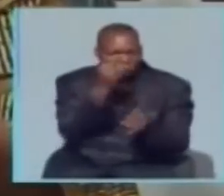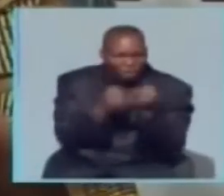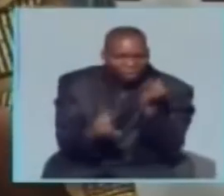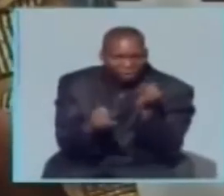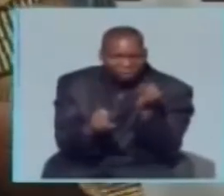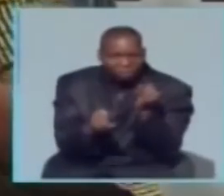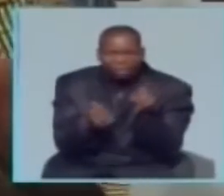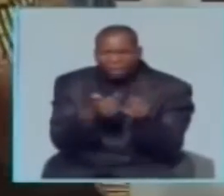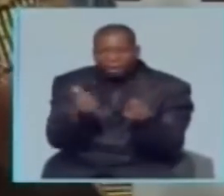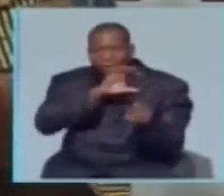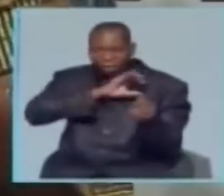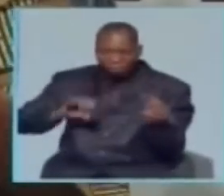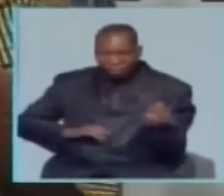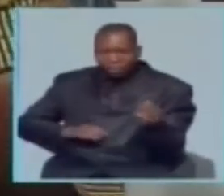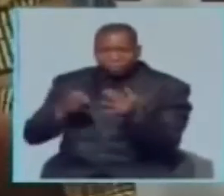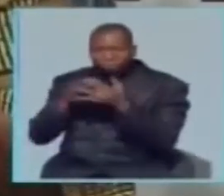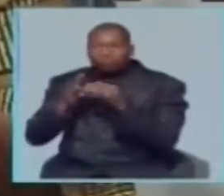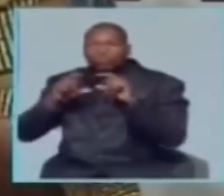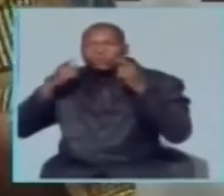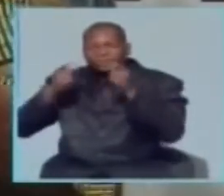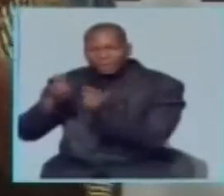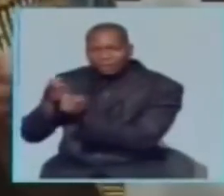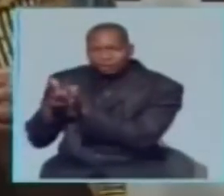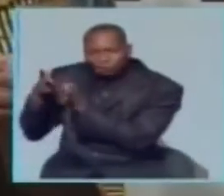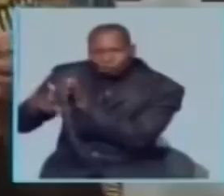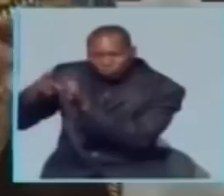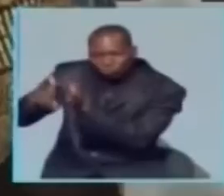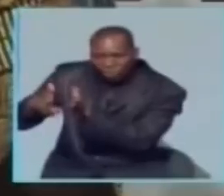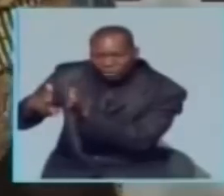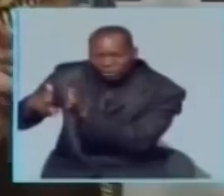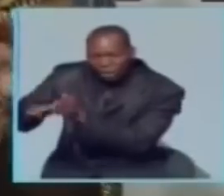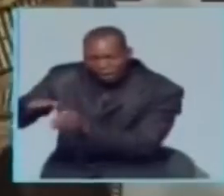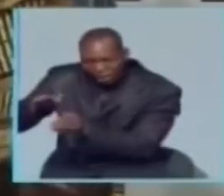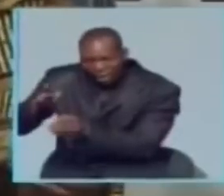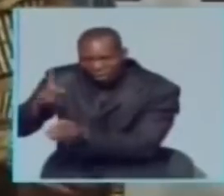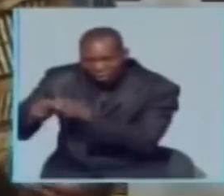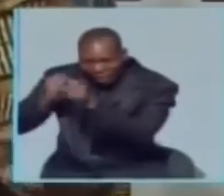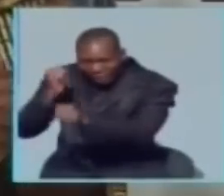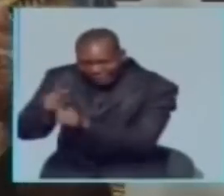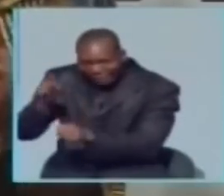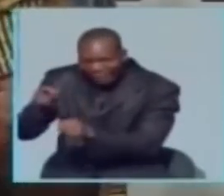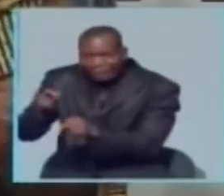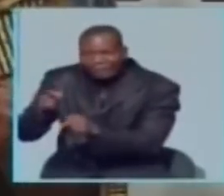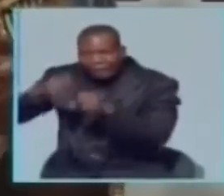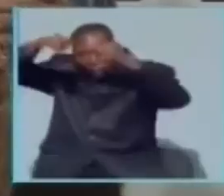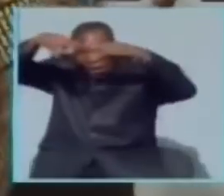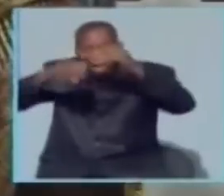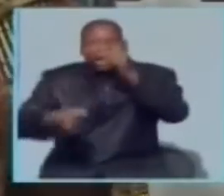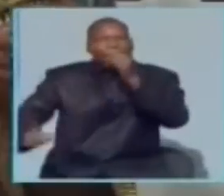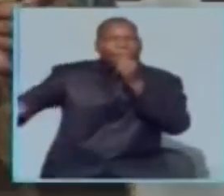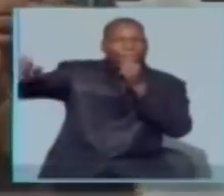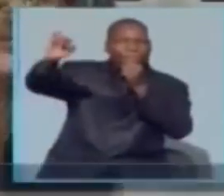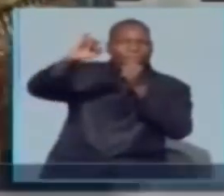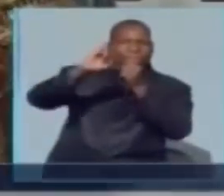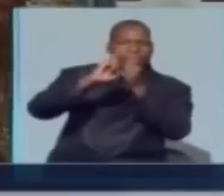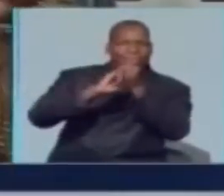import power again through Mozambique on a ship that will be docked for a year in Mozambique to supply power, to connect